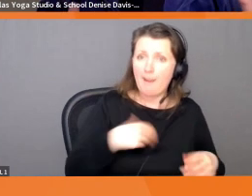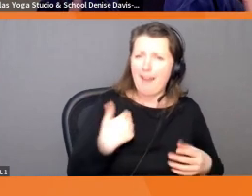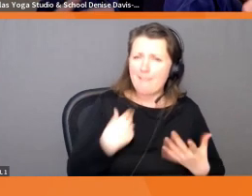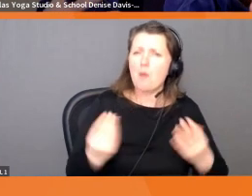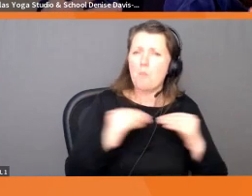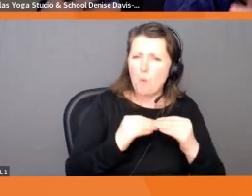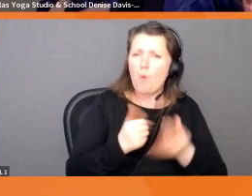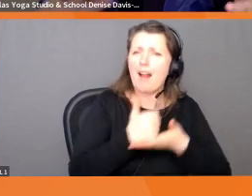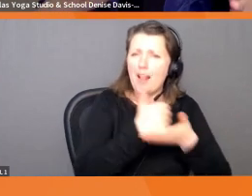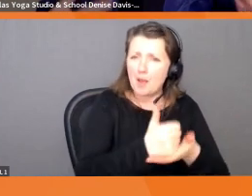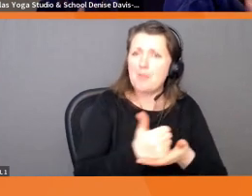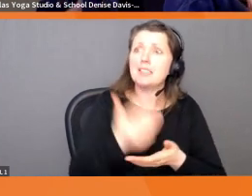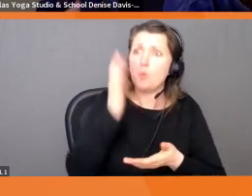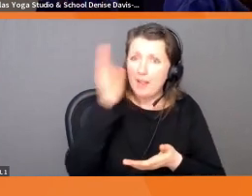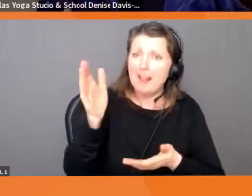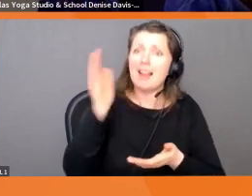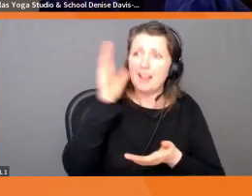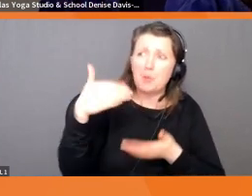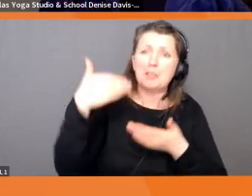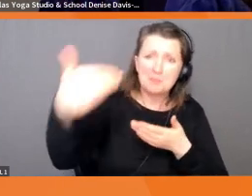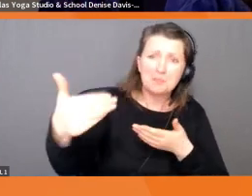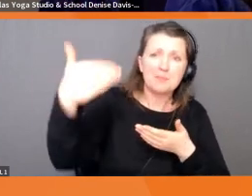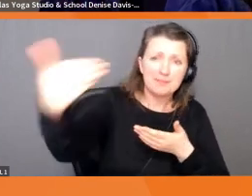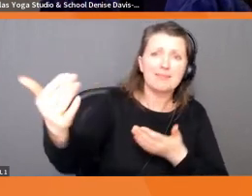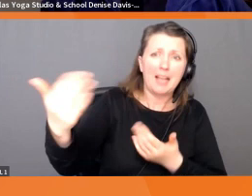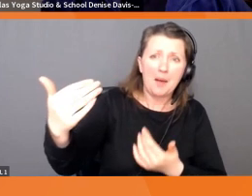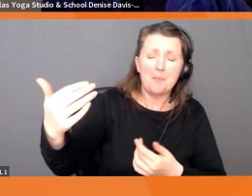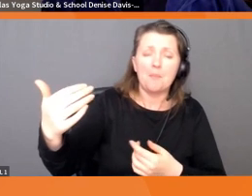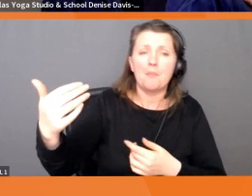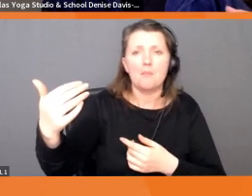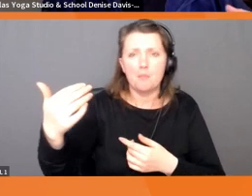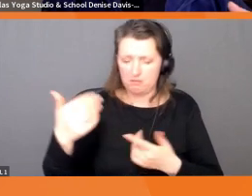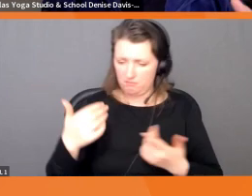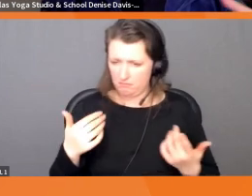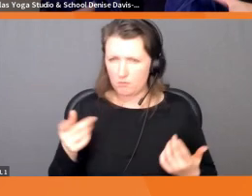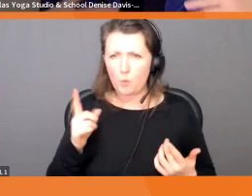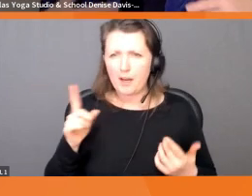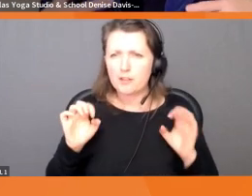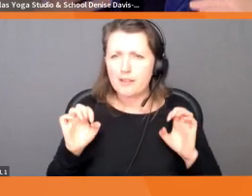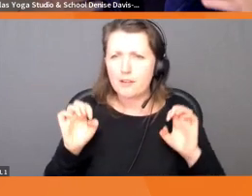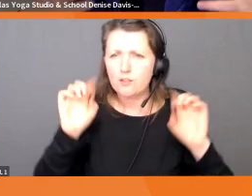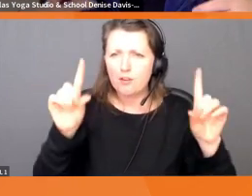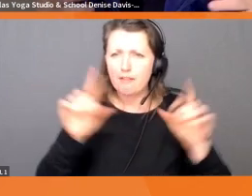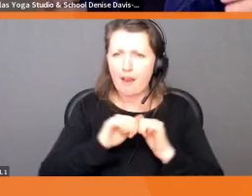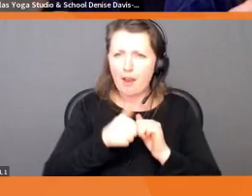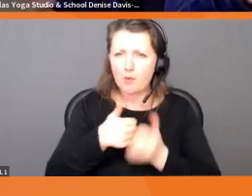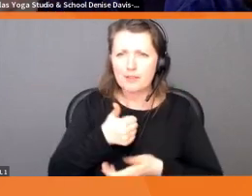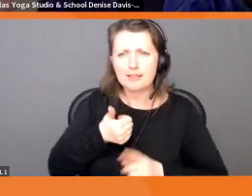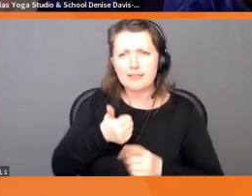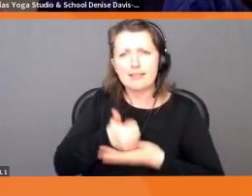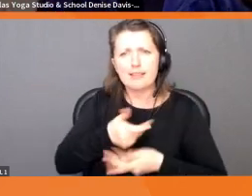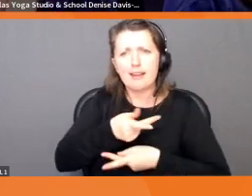our businesses, but not necessarily education about how to take care of ourselves in these businesses and have a healthy,